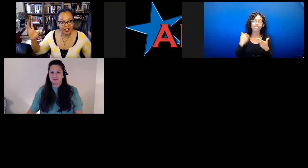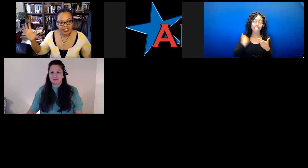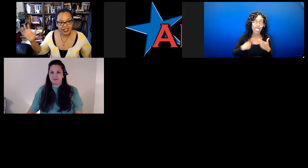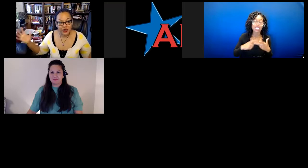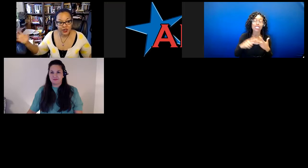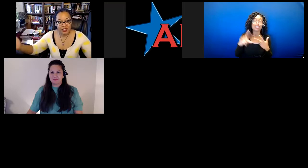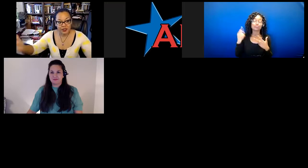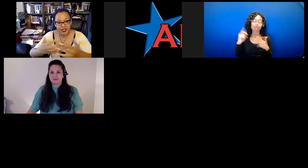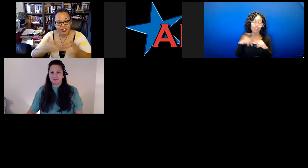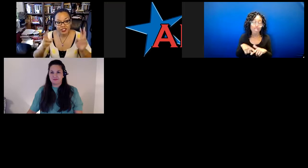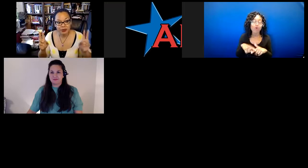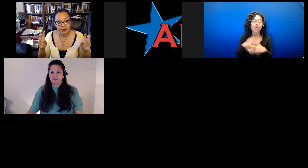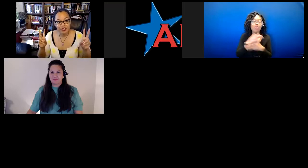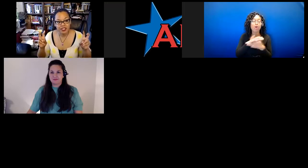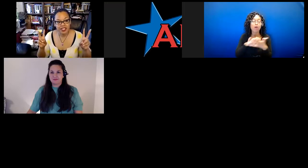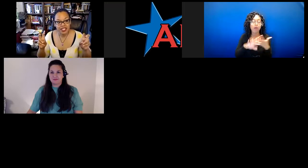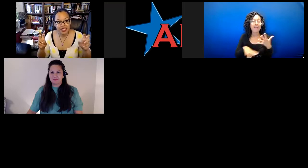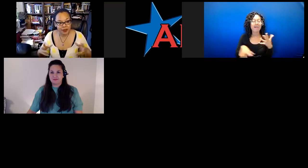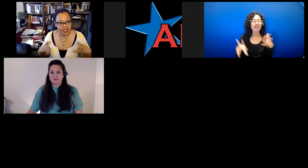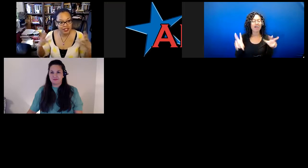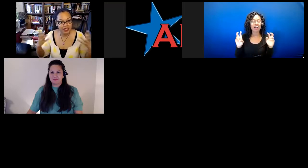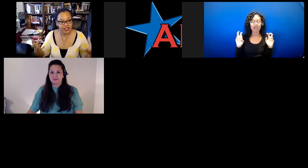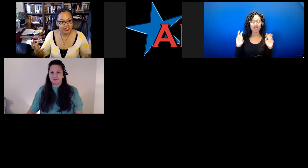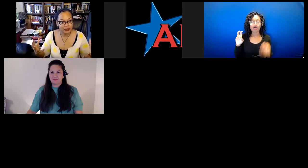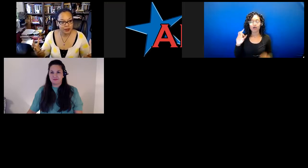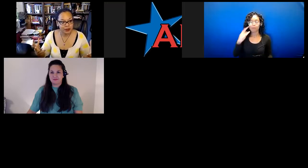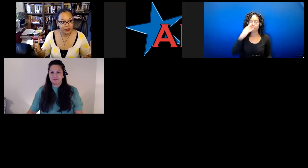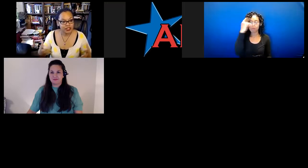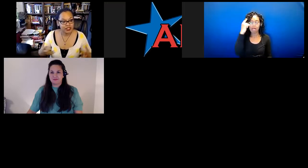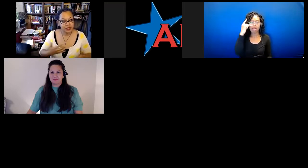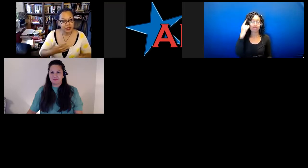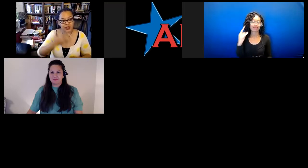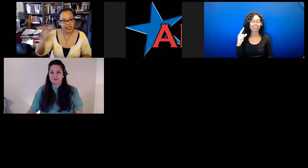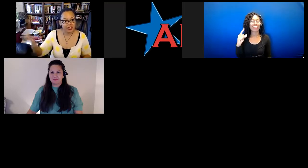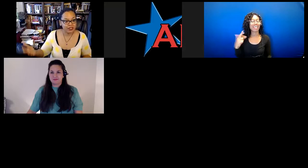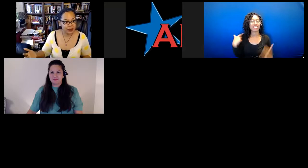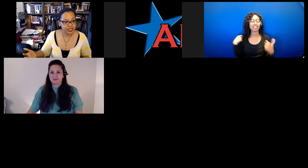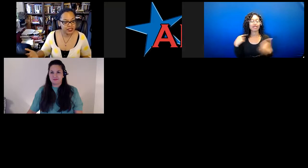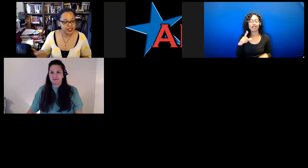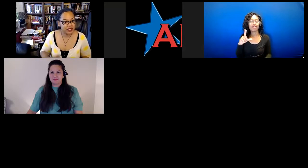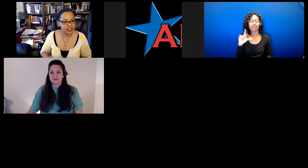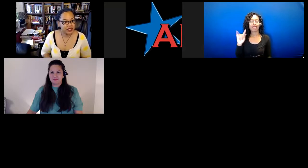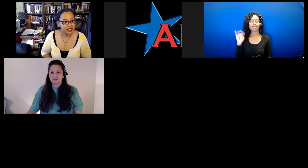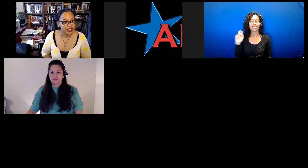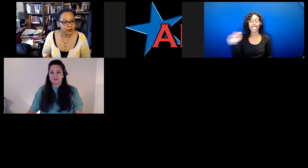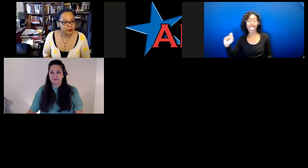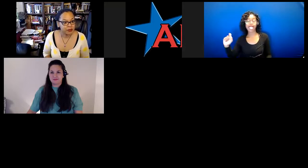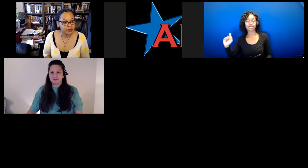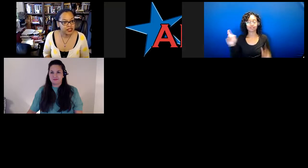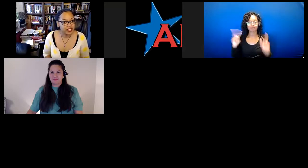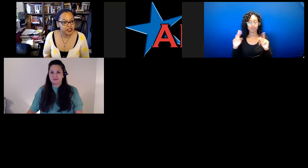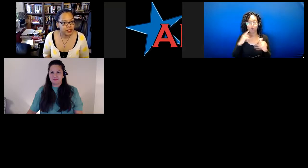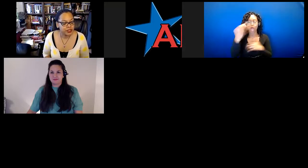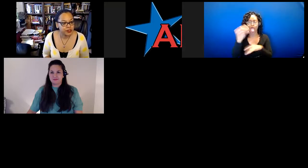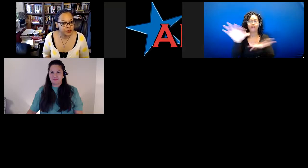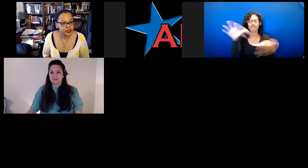are crowded around the super predator idea of Black and Latinx people sort of going out and doing these things, then